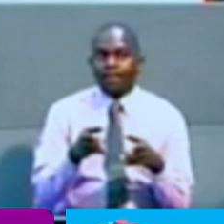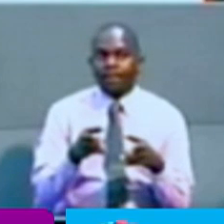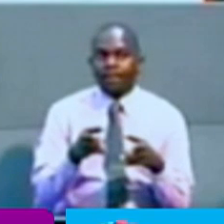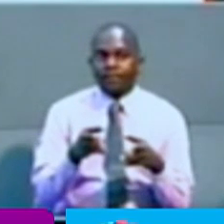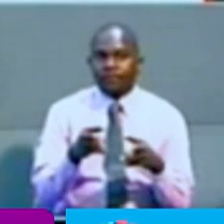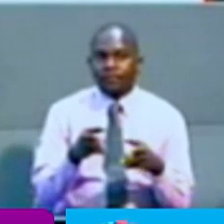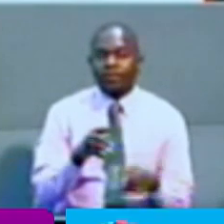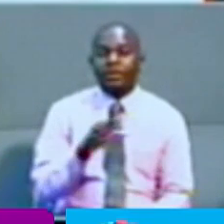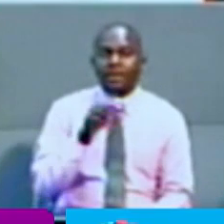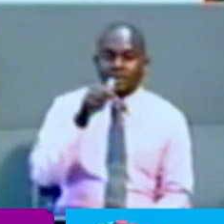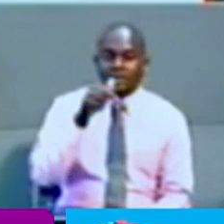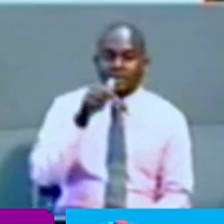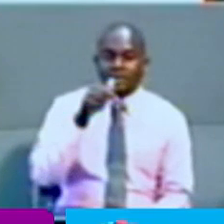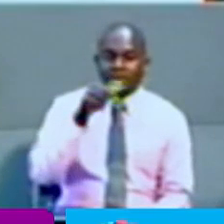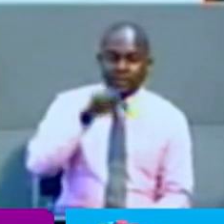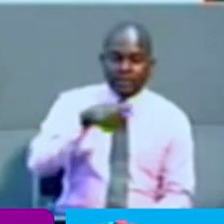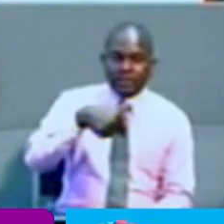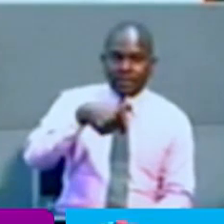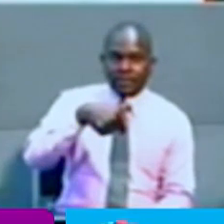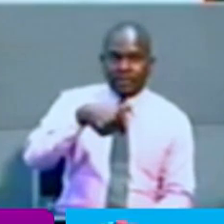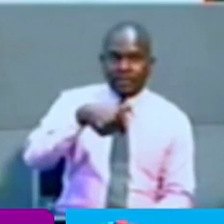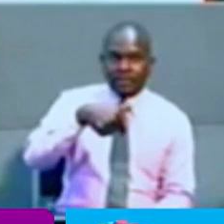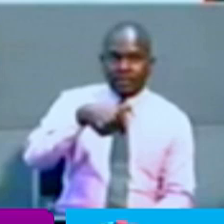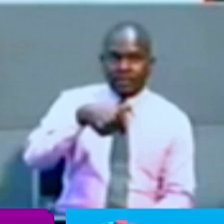1900 hours, that is the